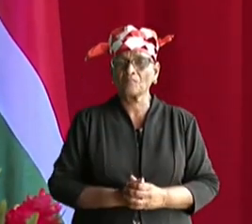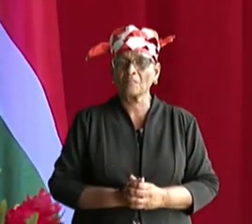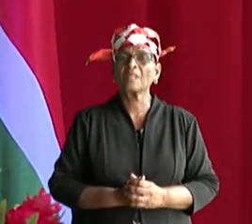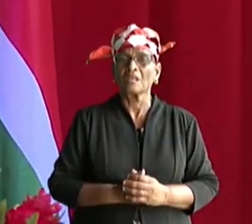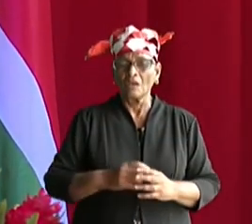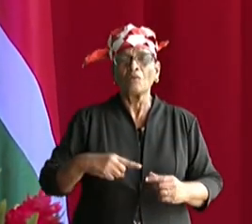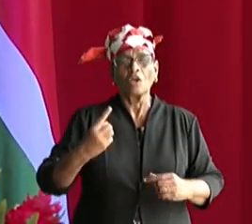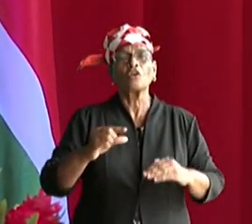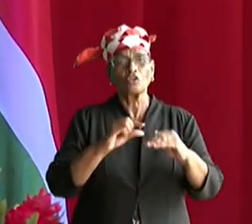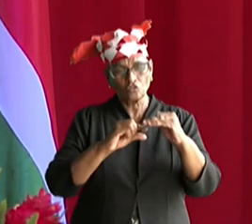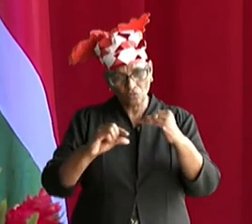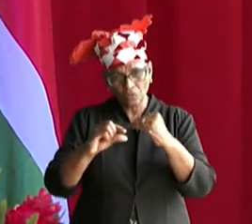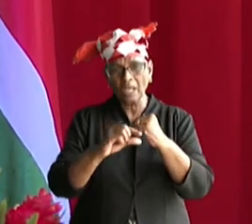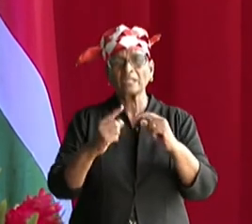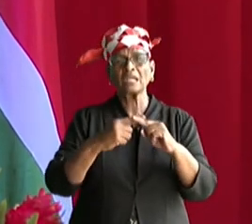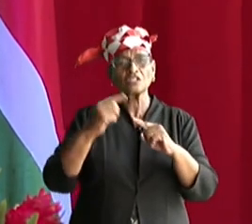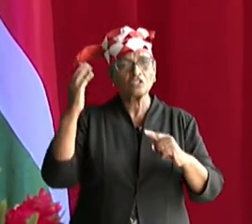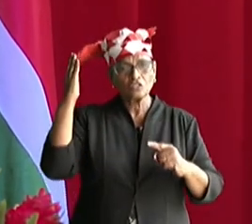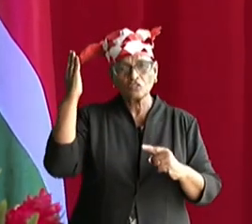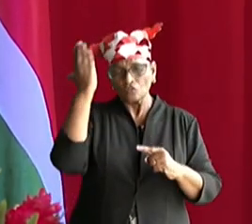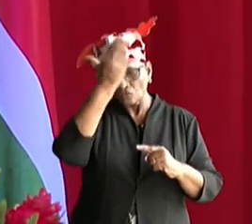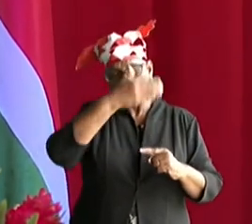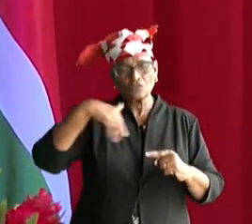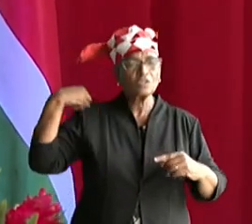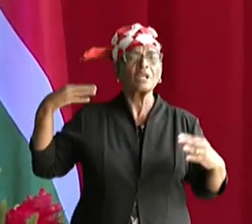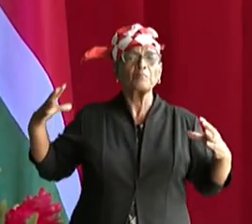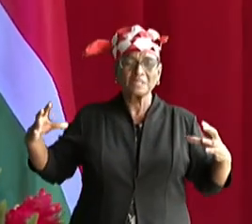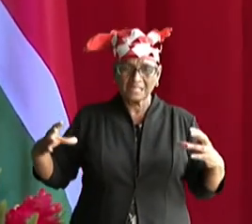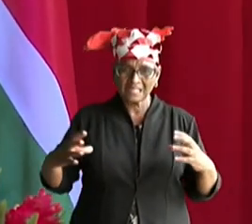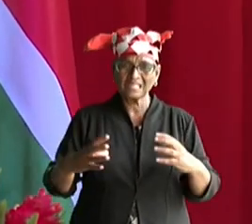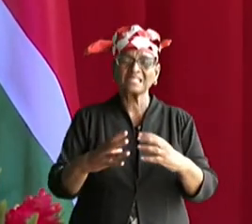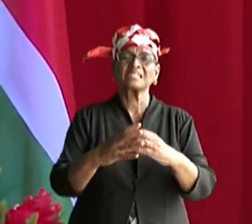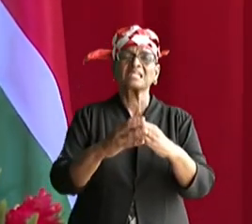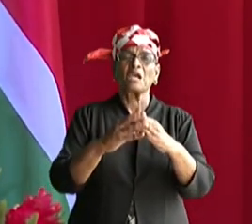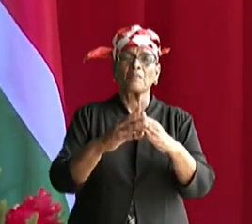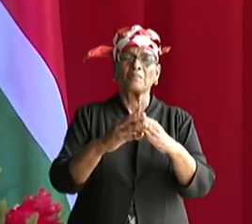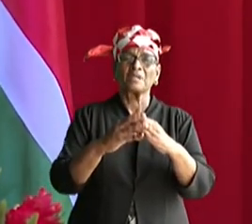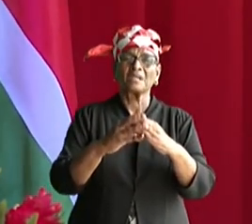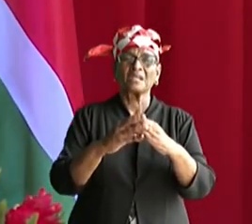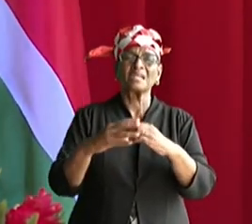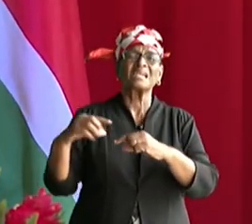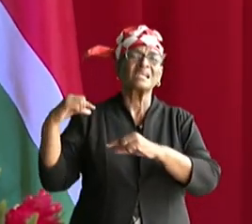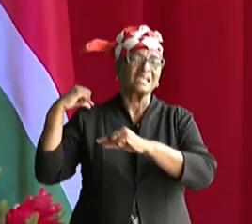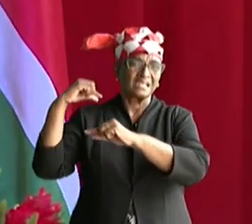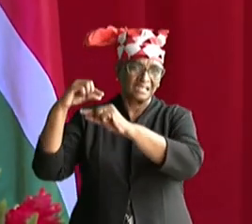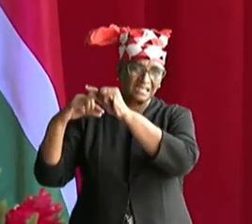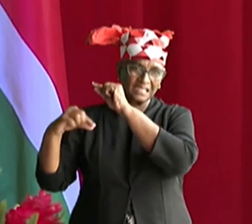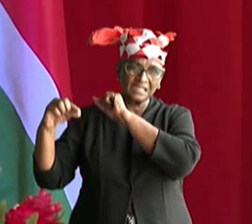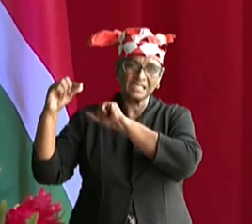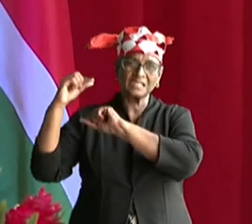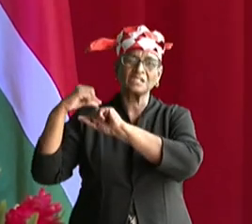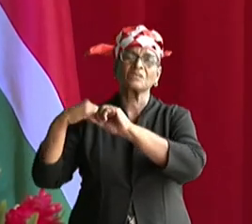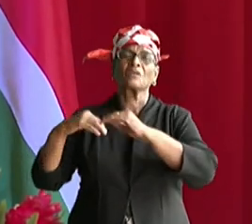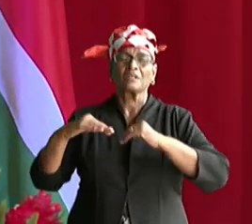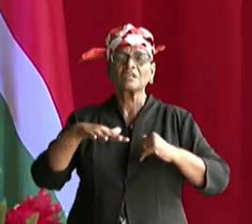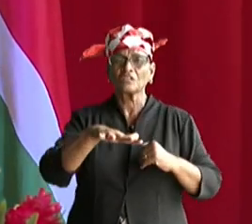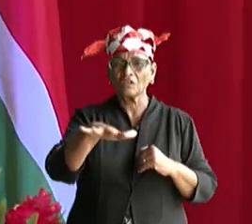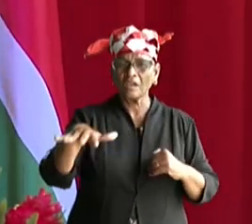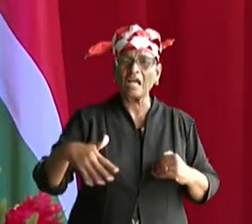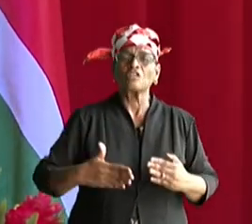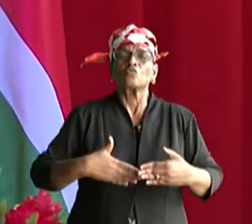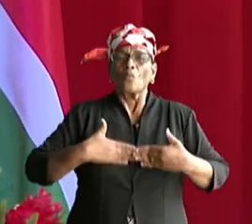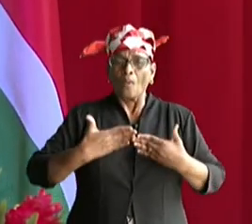allow Guyana and Suriname to share a common historical legacy, as